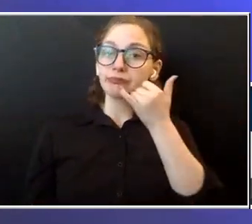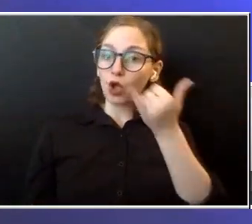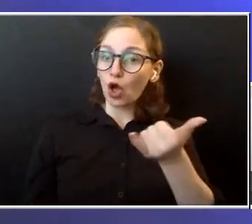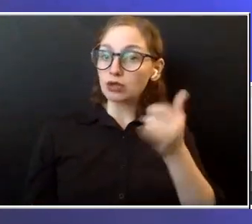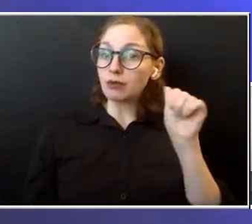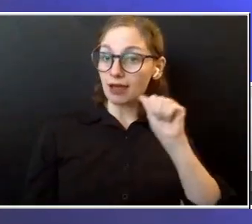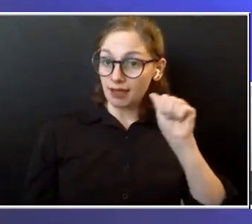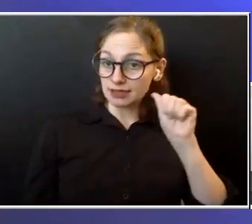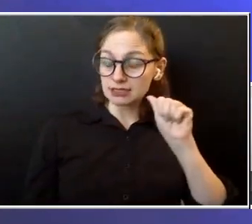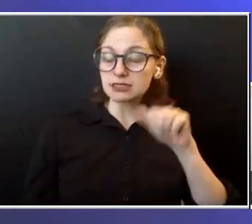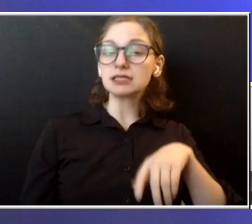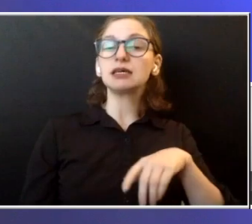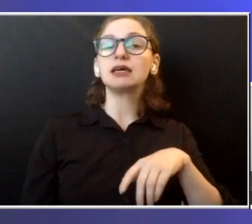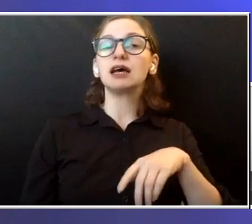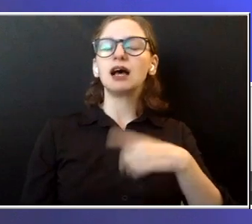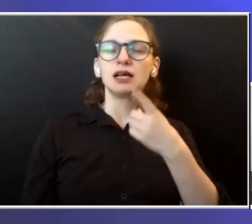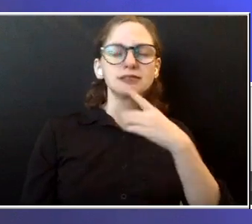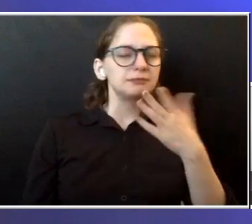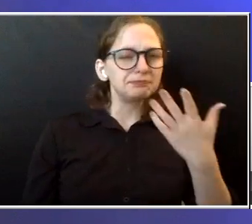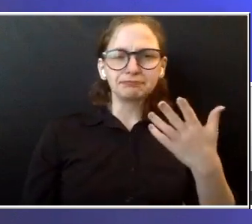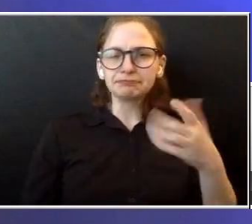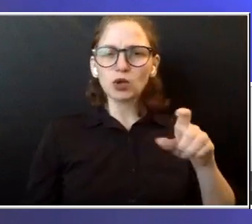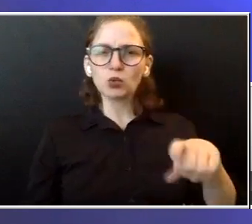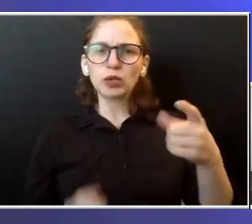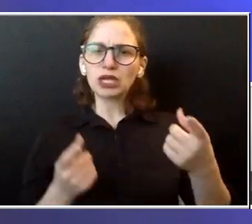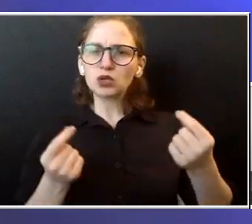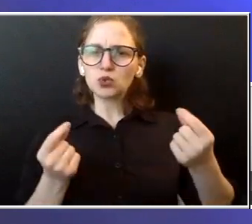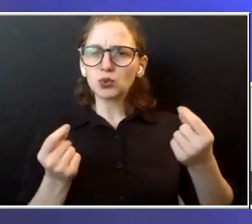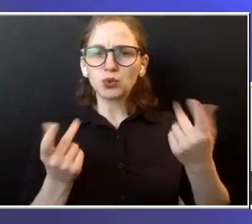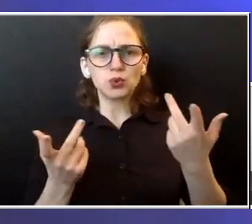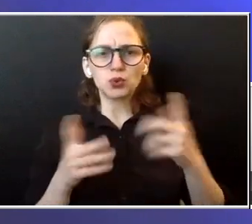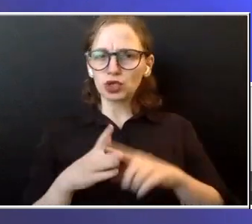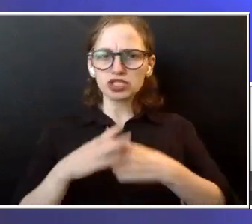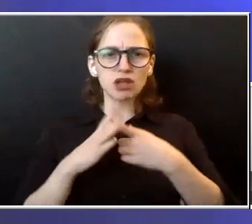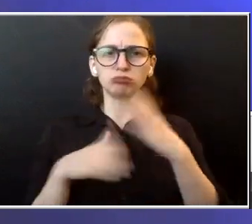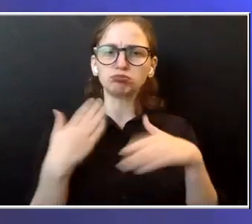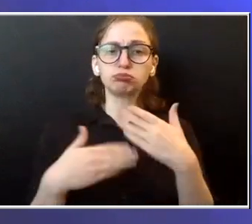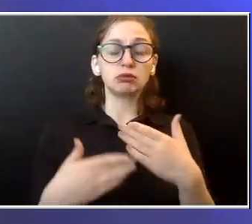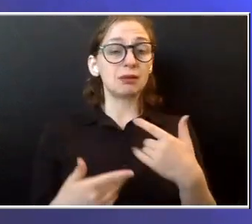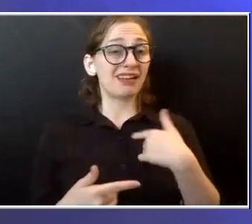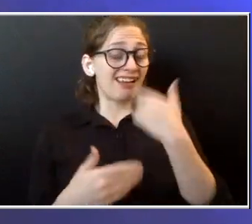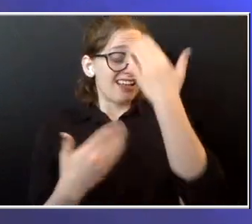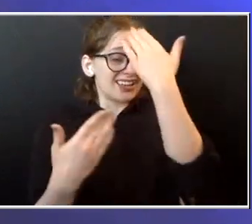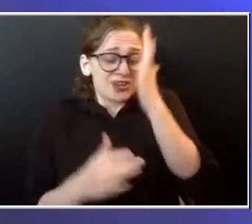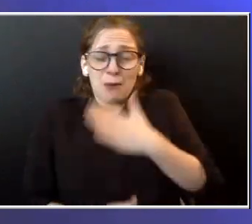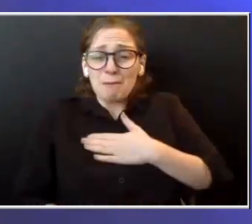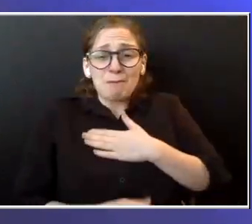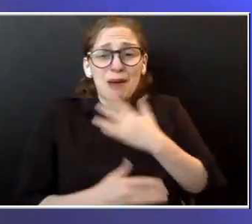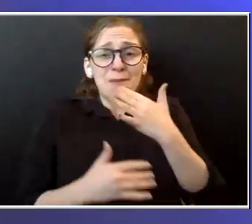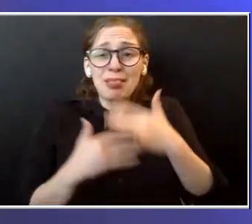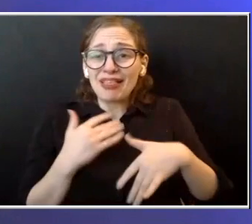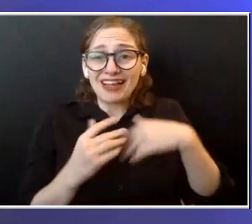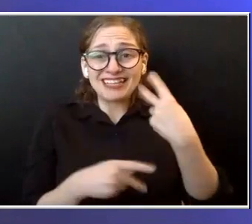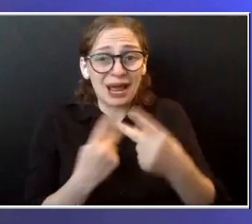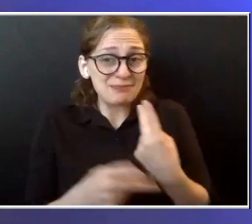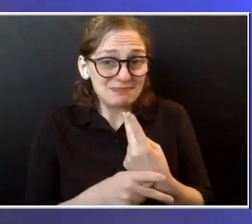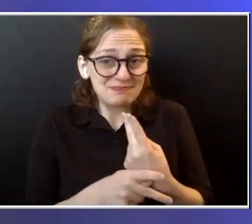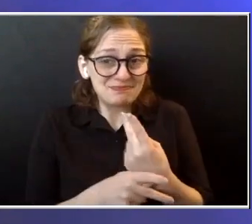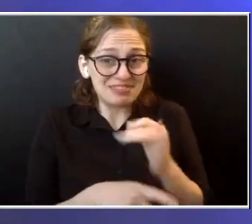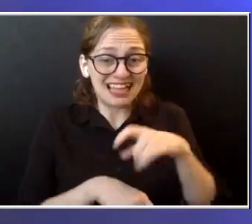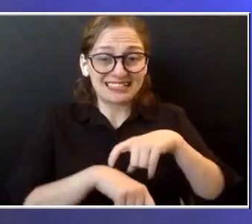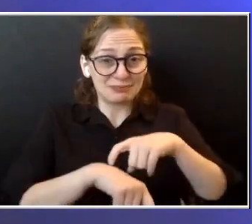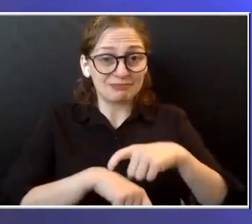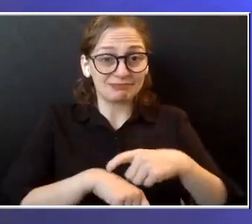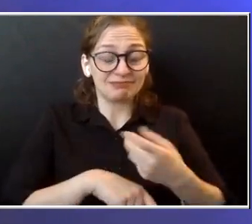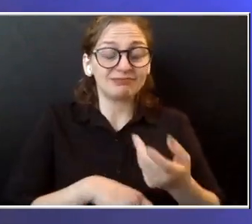what do we need to do in order to get this thing started? Because I didn't even know what my blood type was at the start. But I said, I